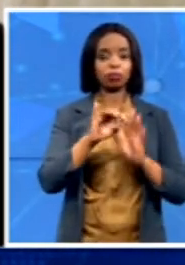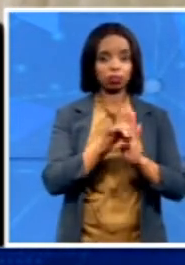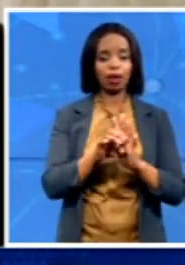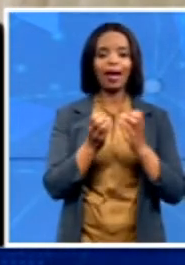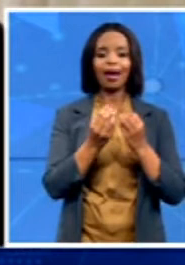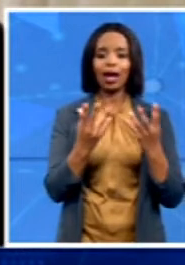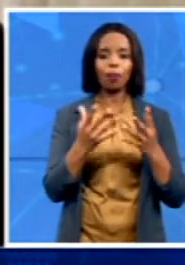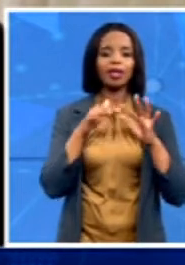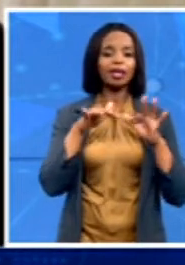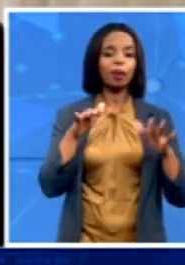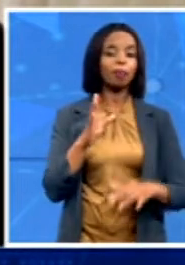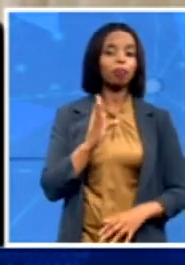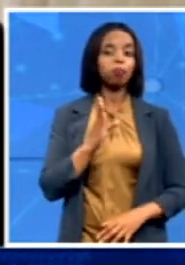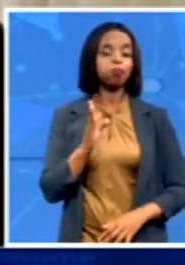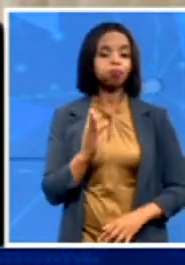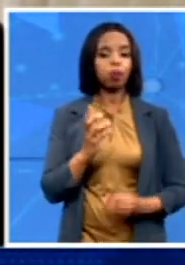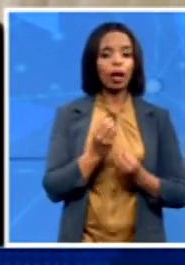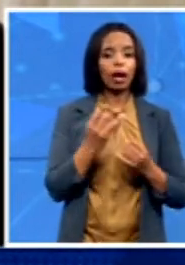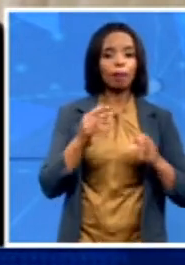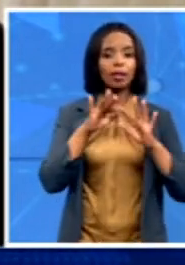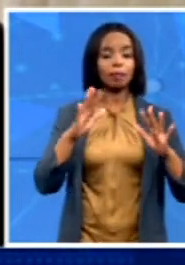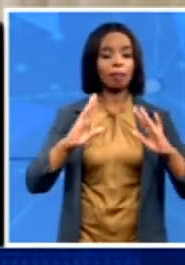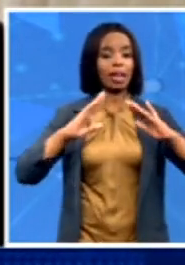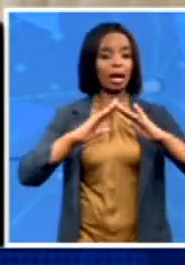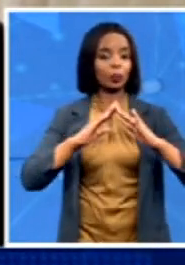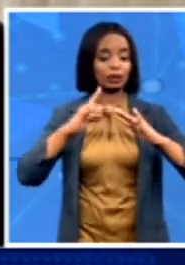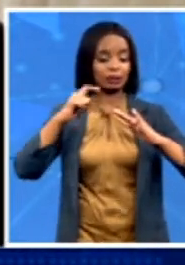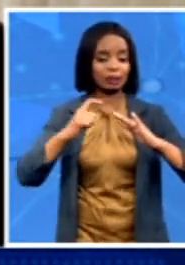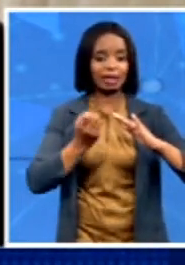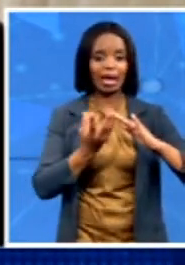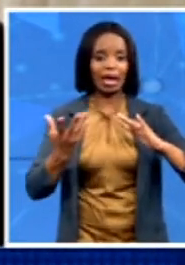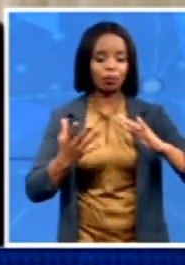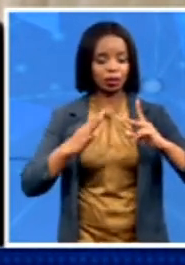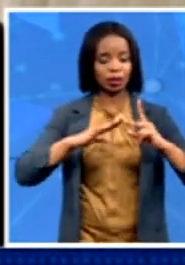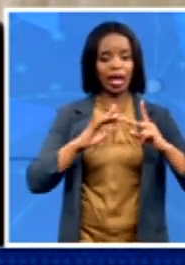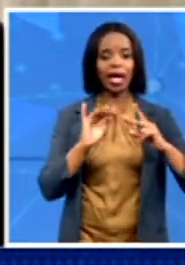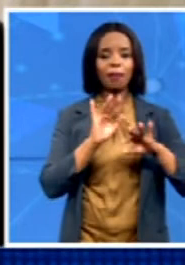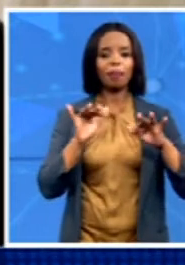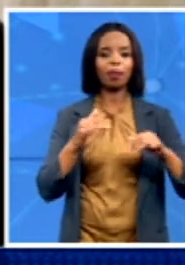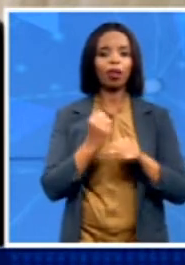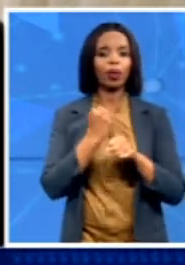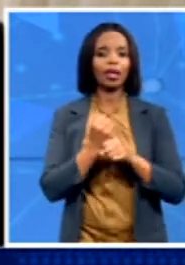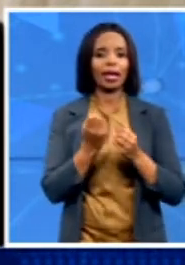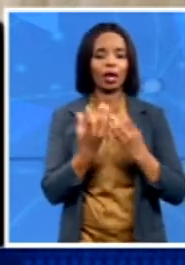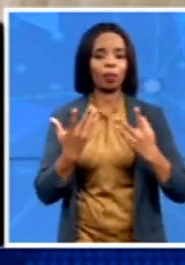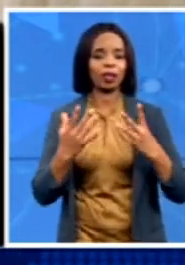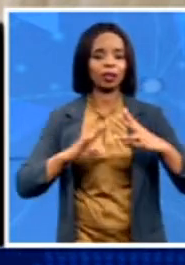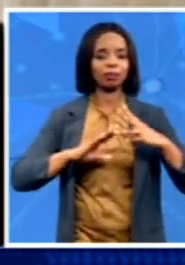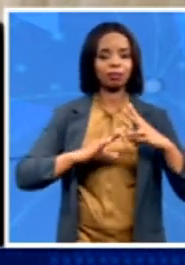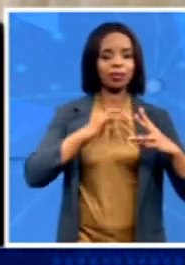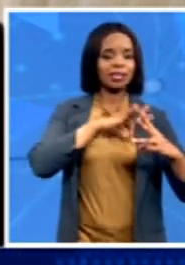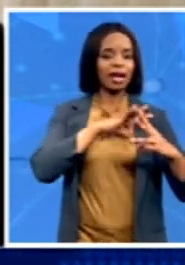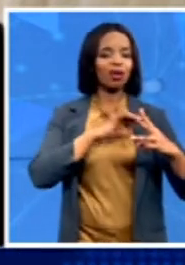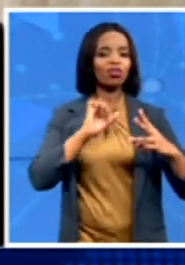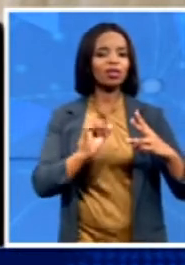are in the households, how many people are employed, how many people are unemployed, what kind of salaries they earn, and so on. So that starts to give a picture